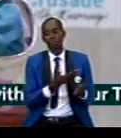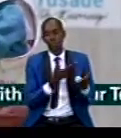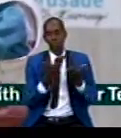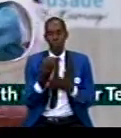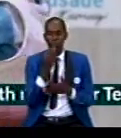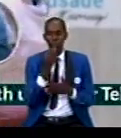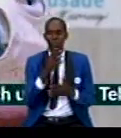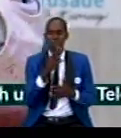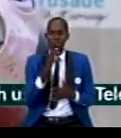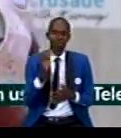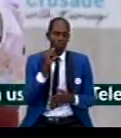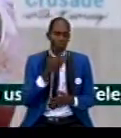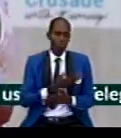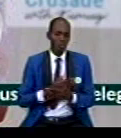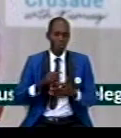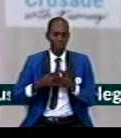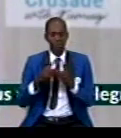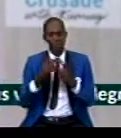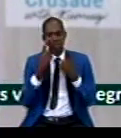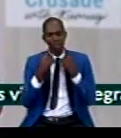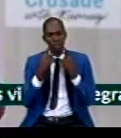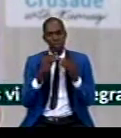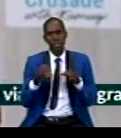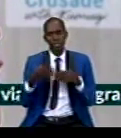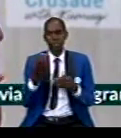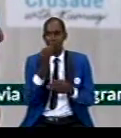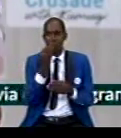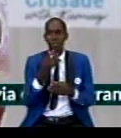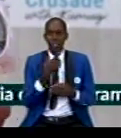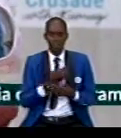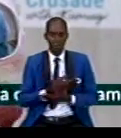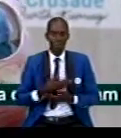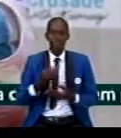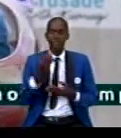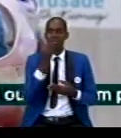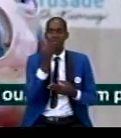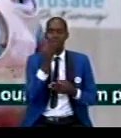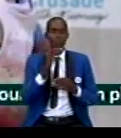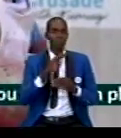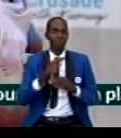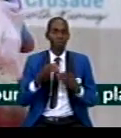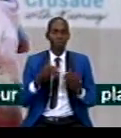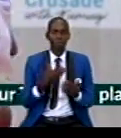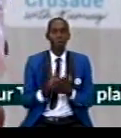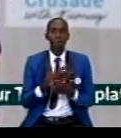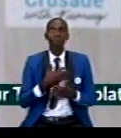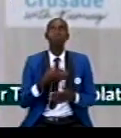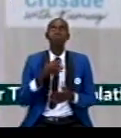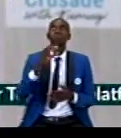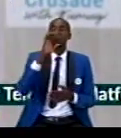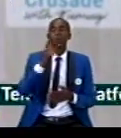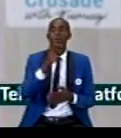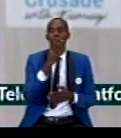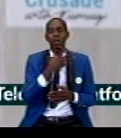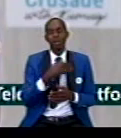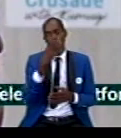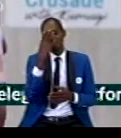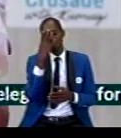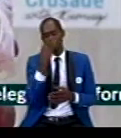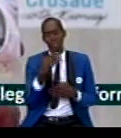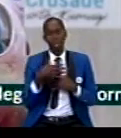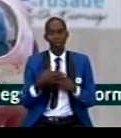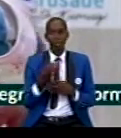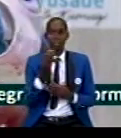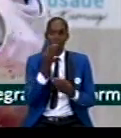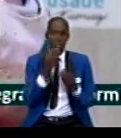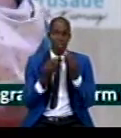very well. And she drank water and slept after eating. So we went home. She slept very